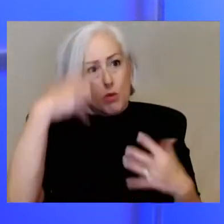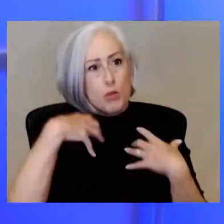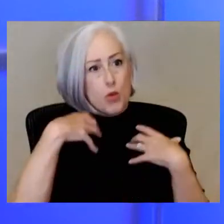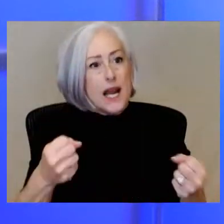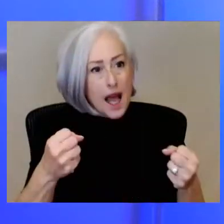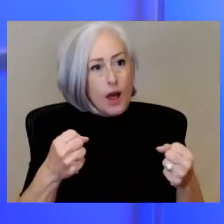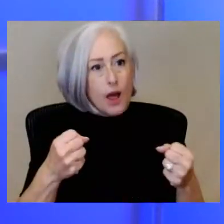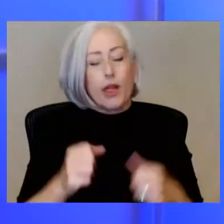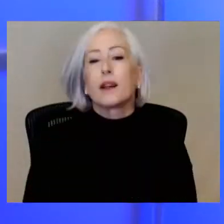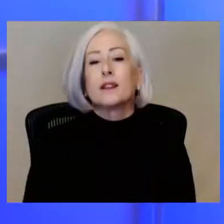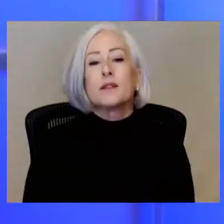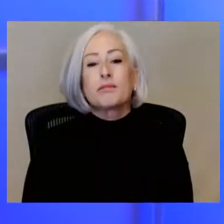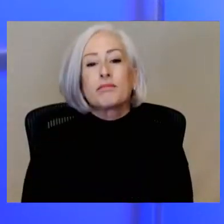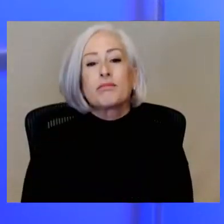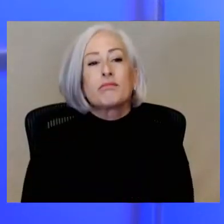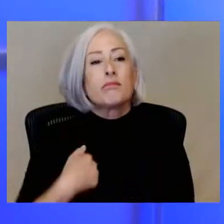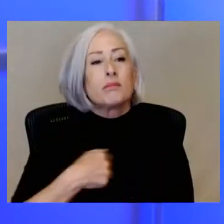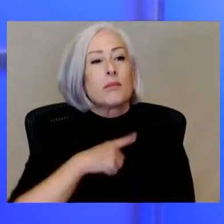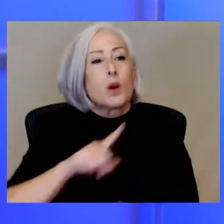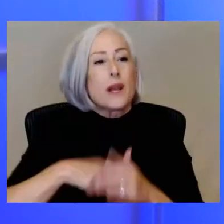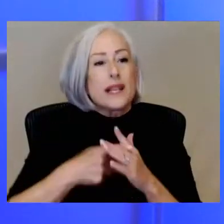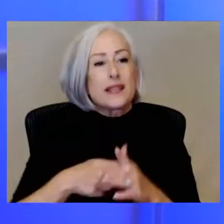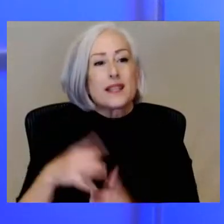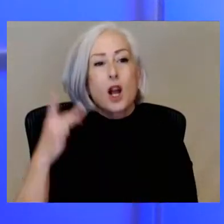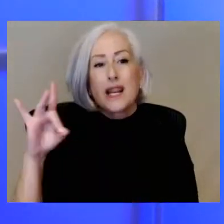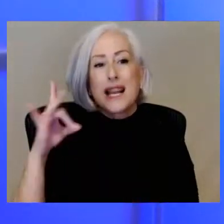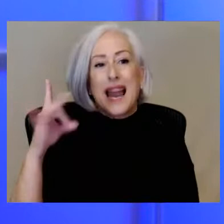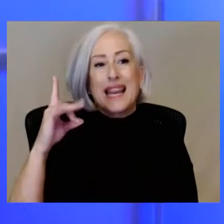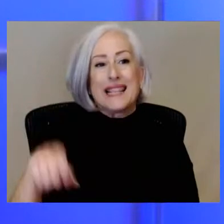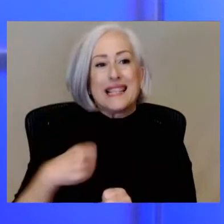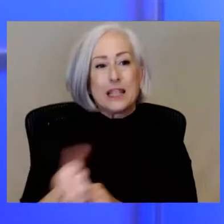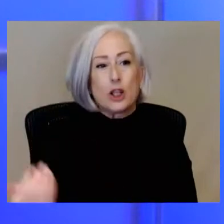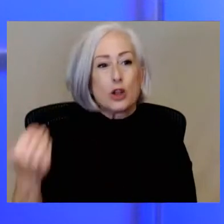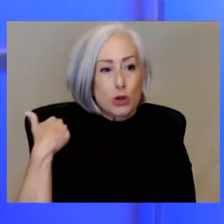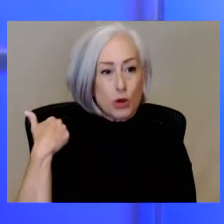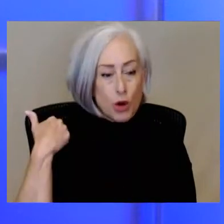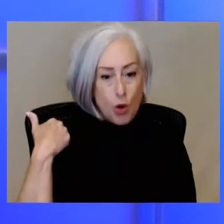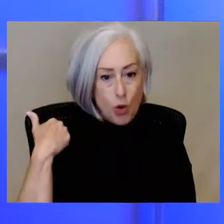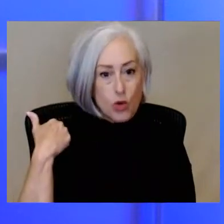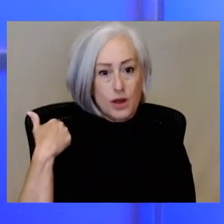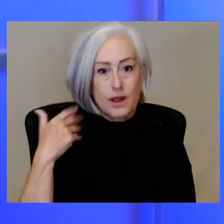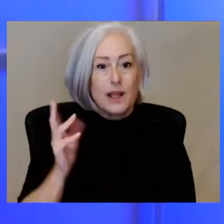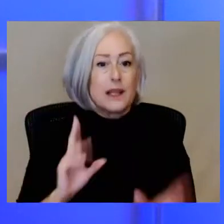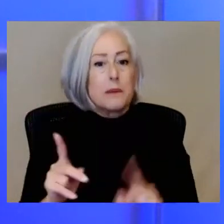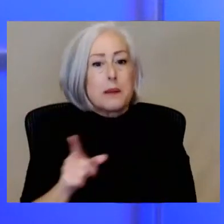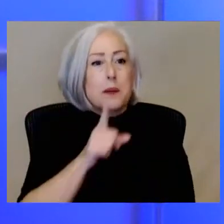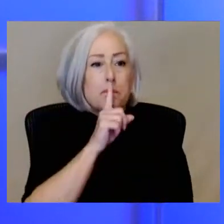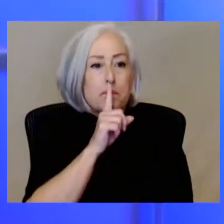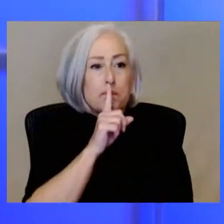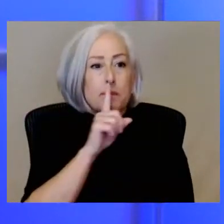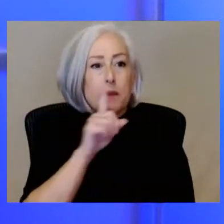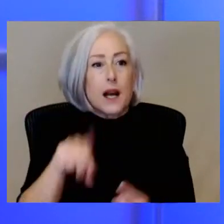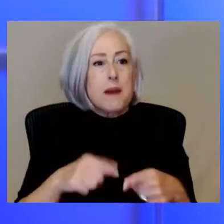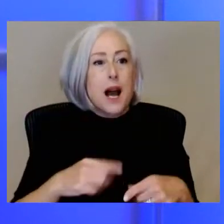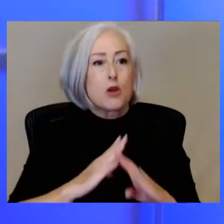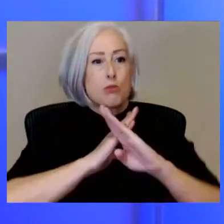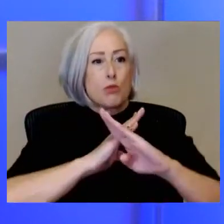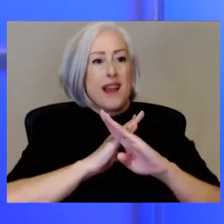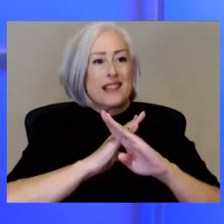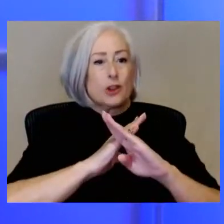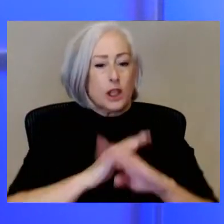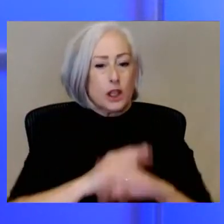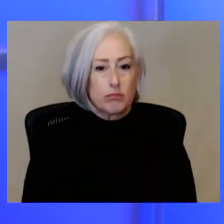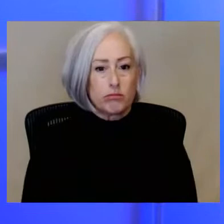now I guess 18 years ago on this path, people weren't talking about prevention, and they weren't really talking about